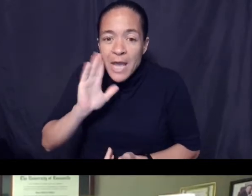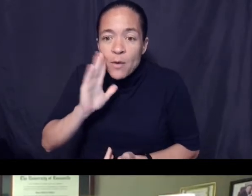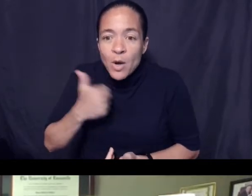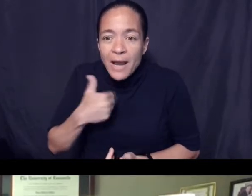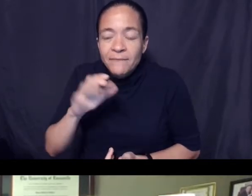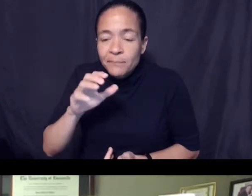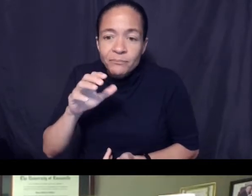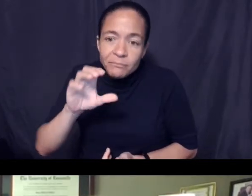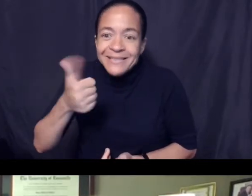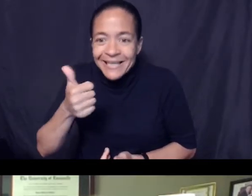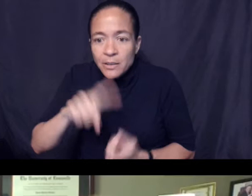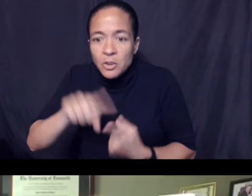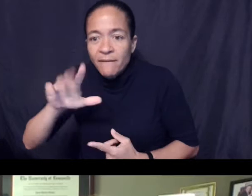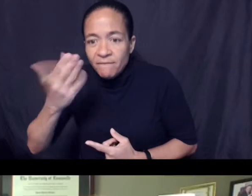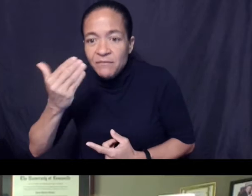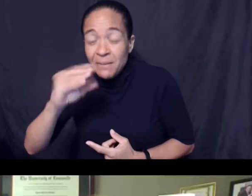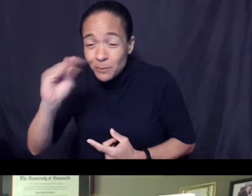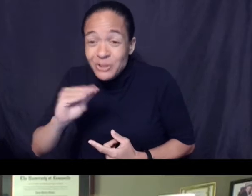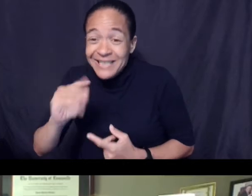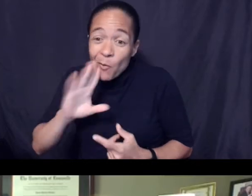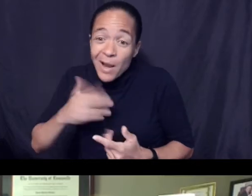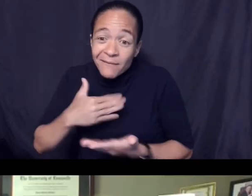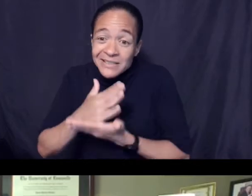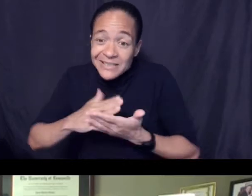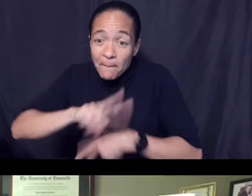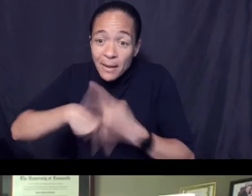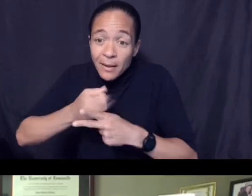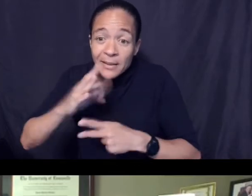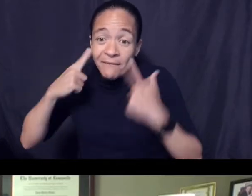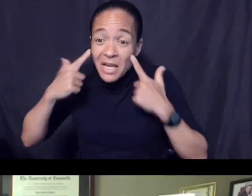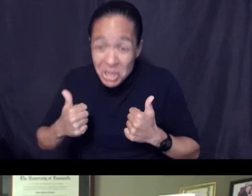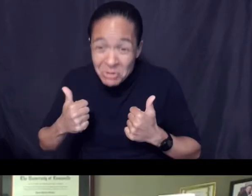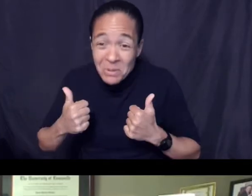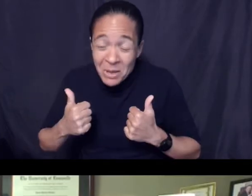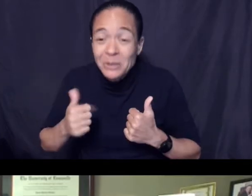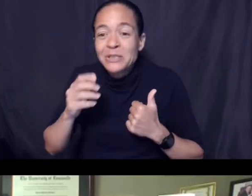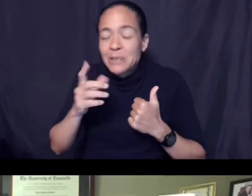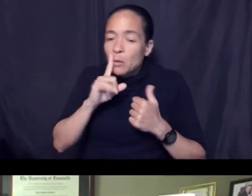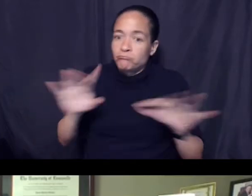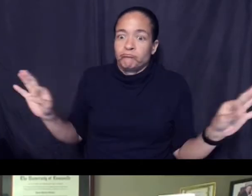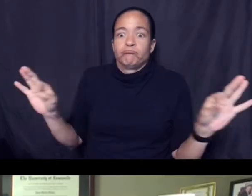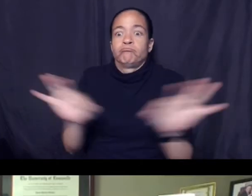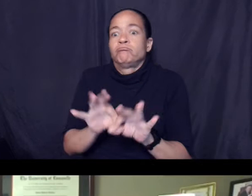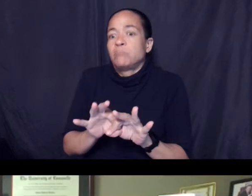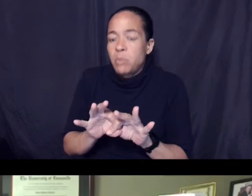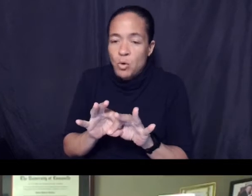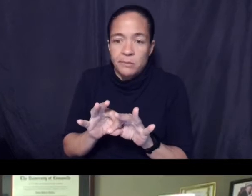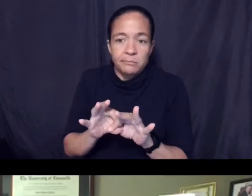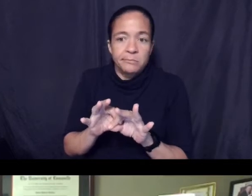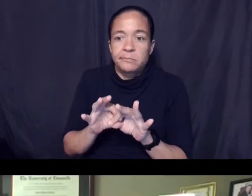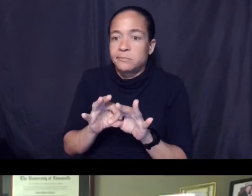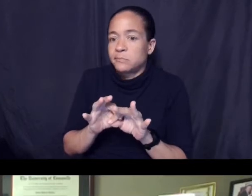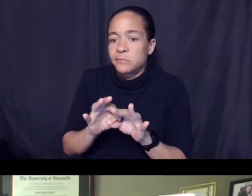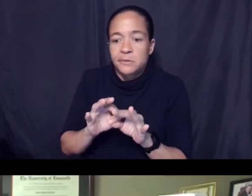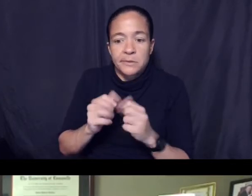to 15% of them will have some associated hearing loss. And so it's very important that we develop a system to screen babies